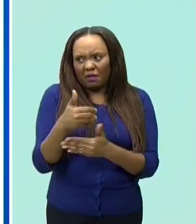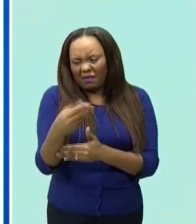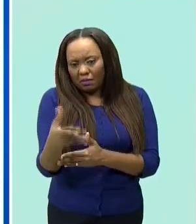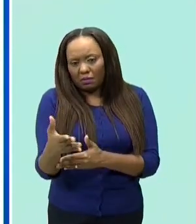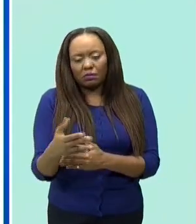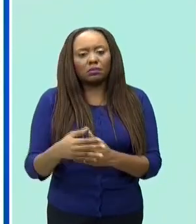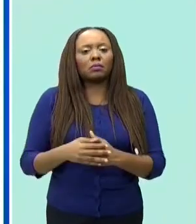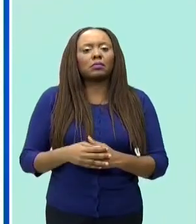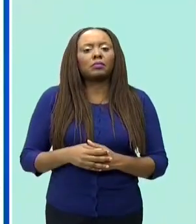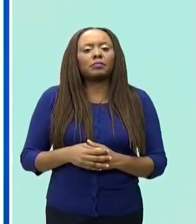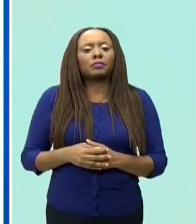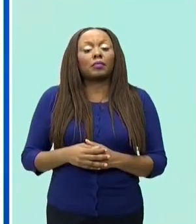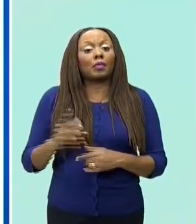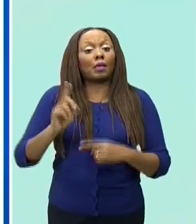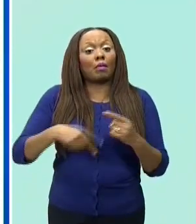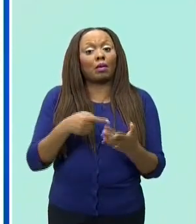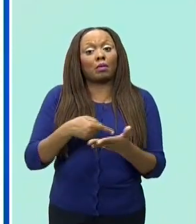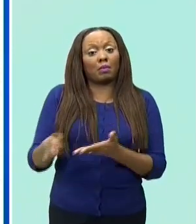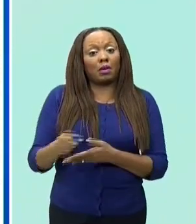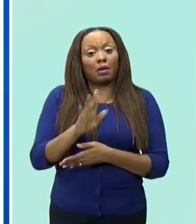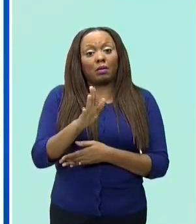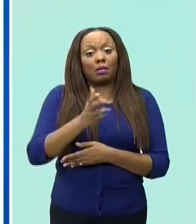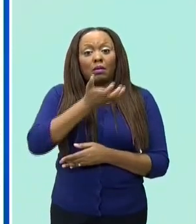your garbage and sewage